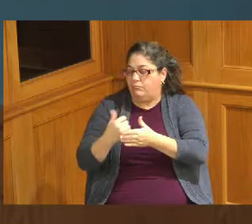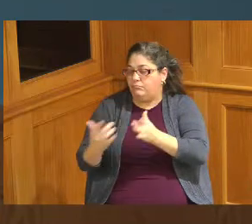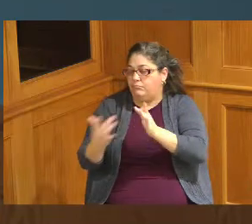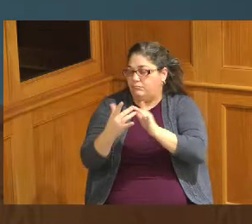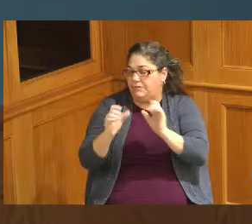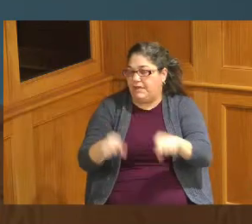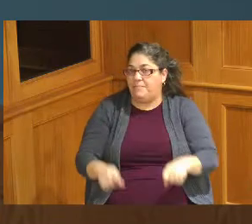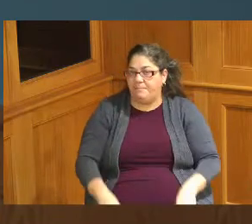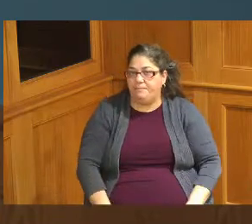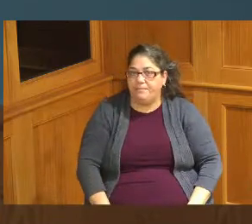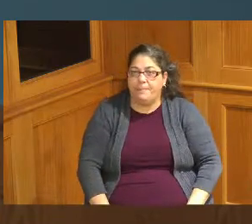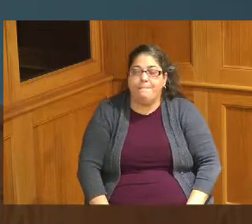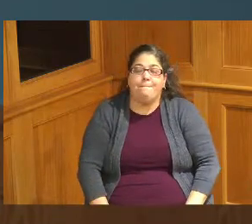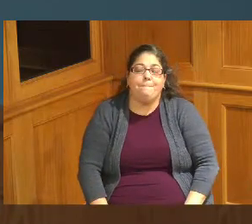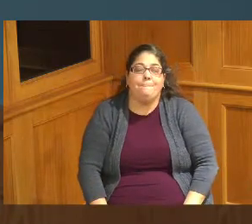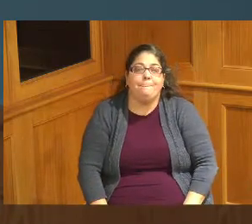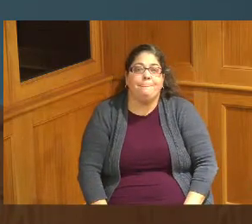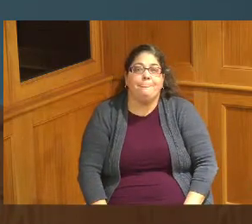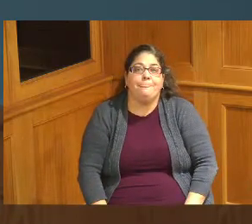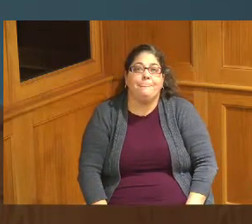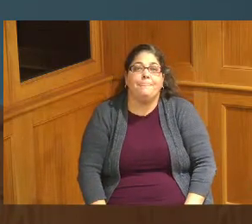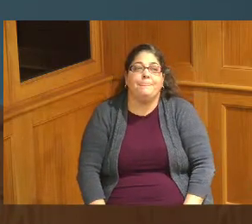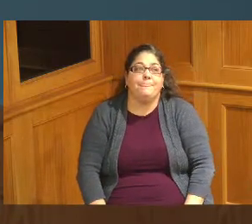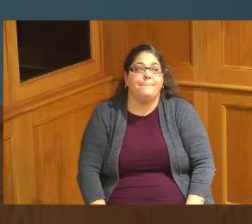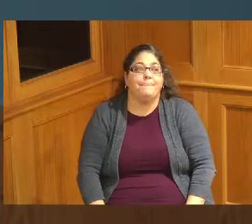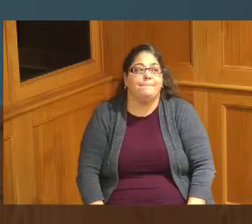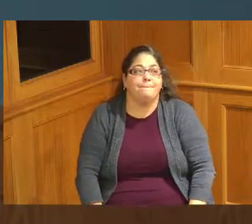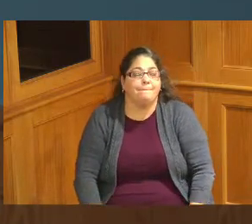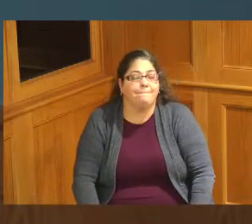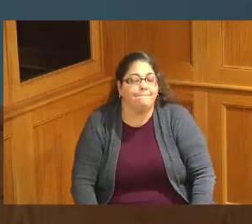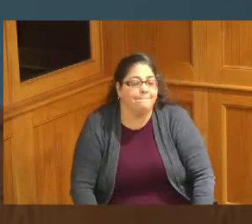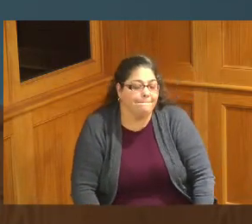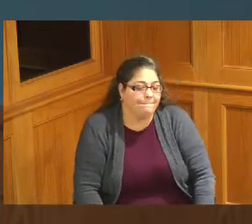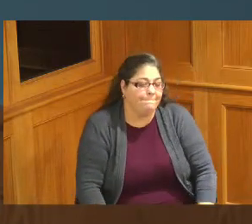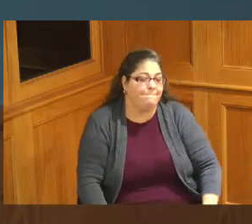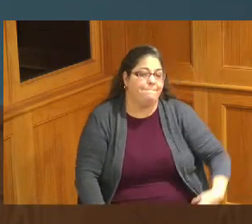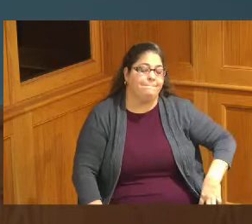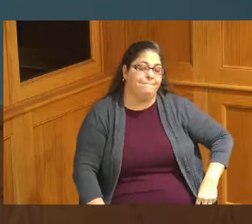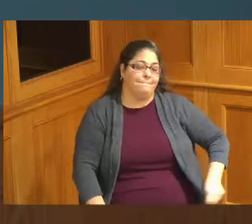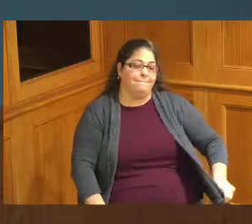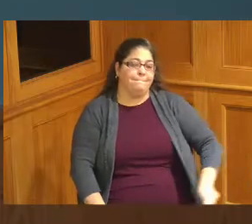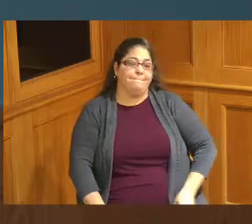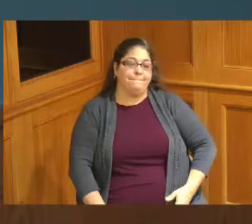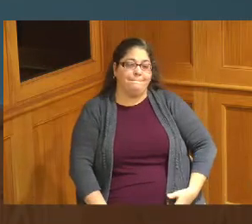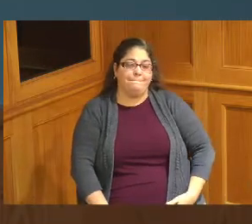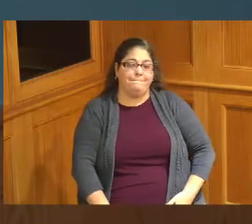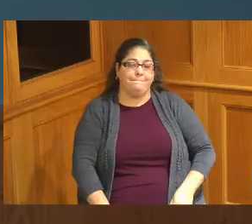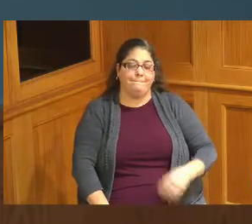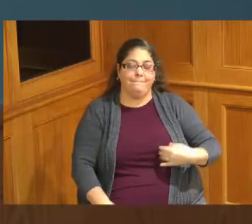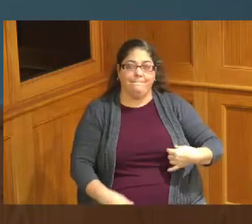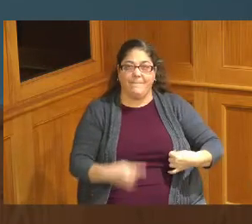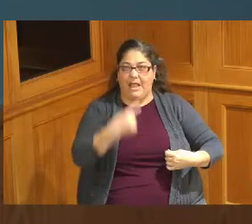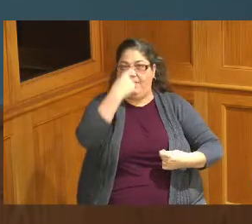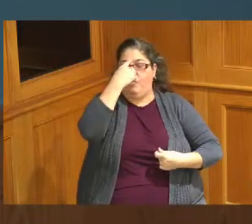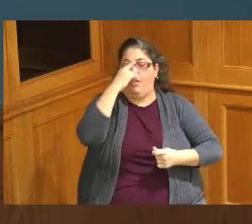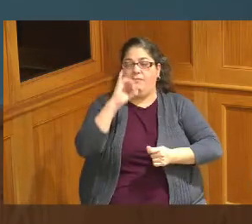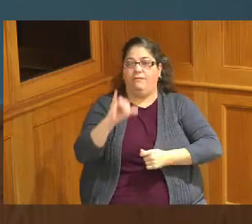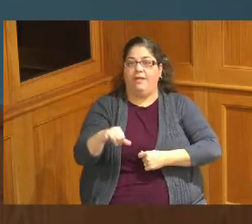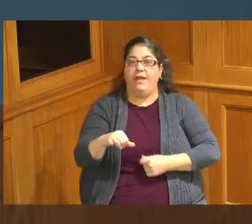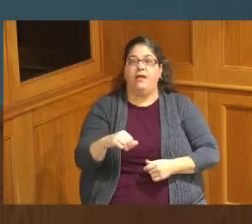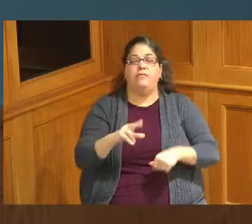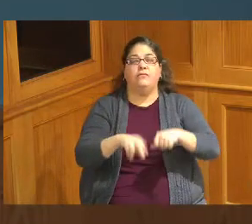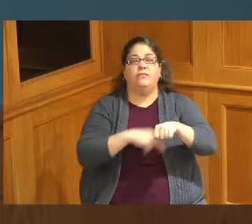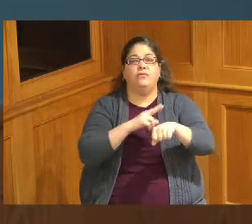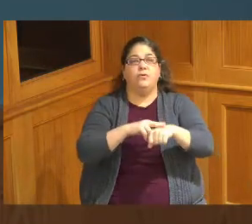office. So those are things that I think of off the top of my head. And, of course, we'll